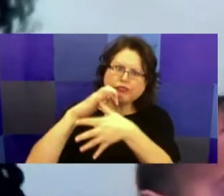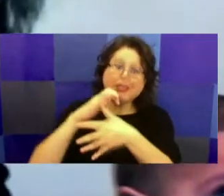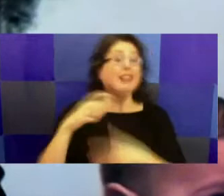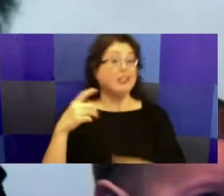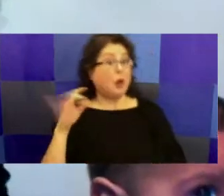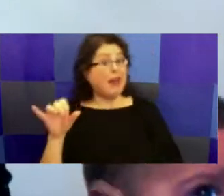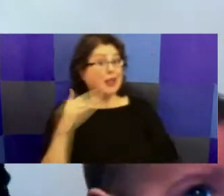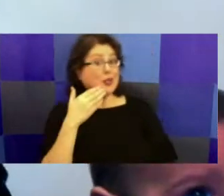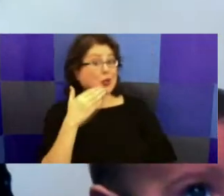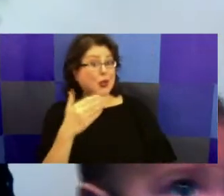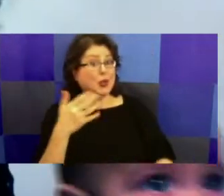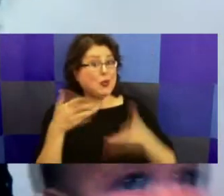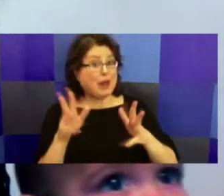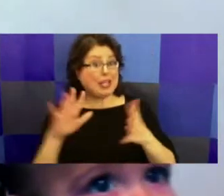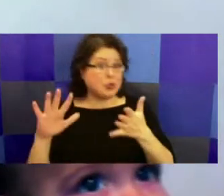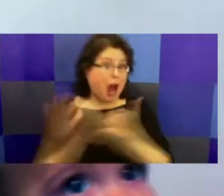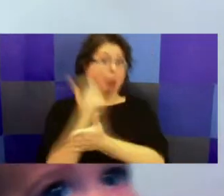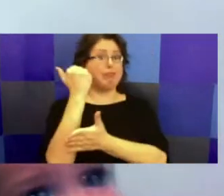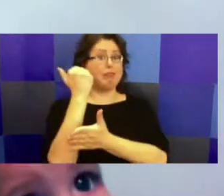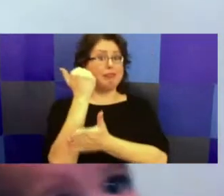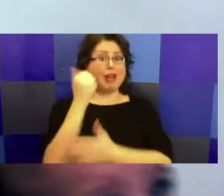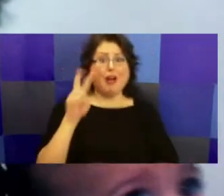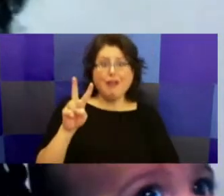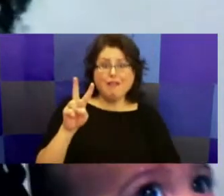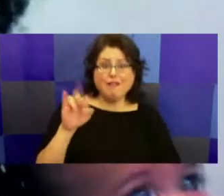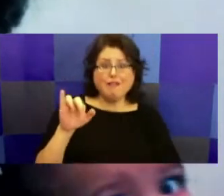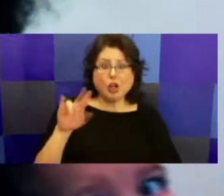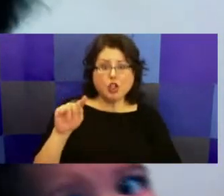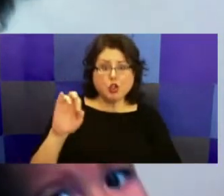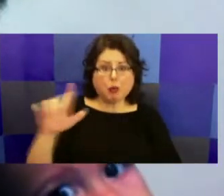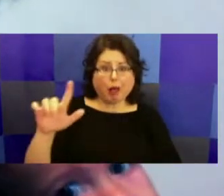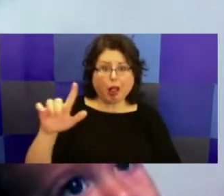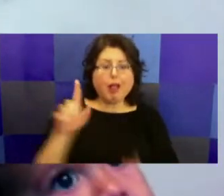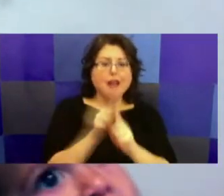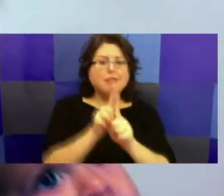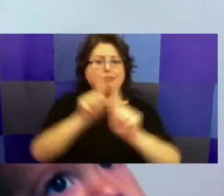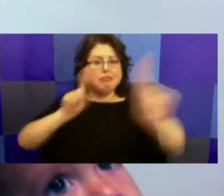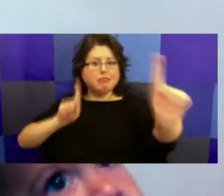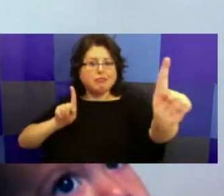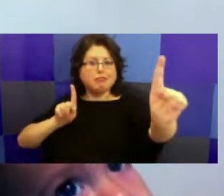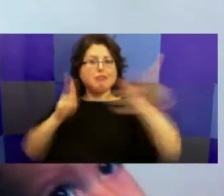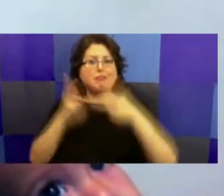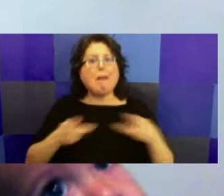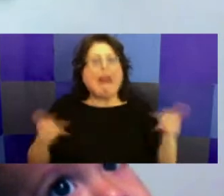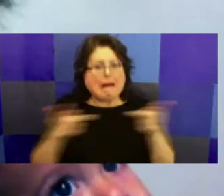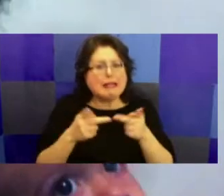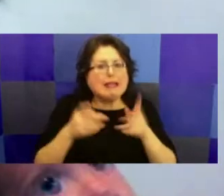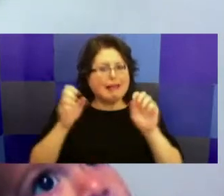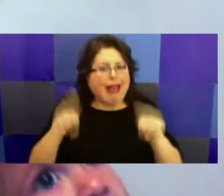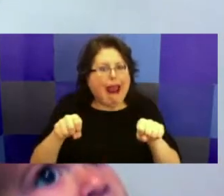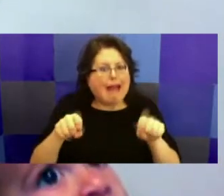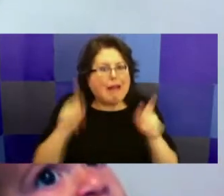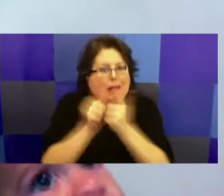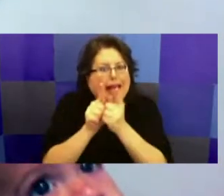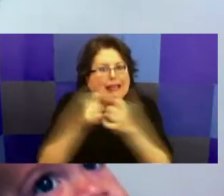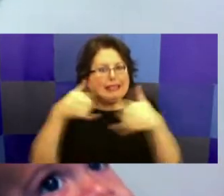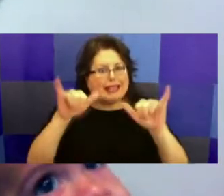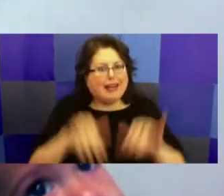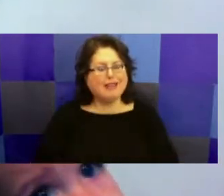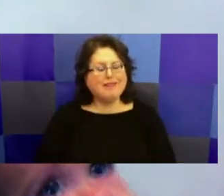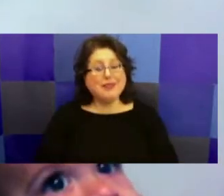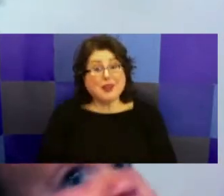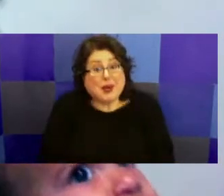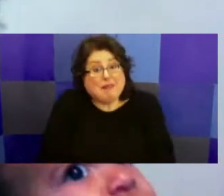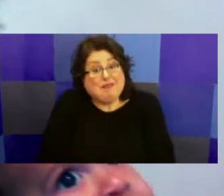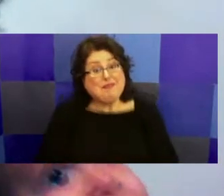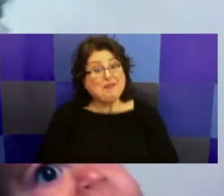take advantage of the virtual space and the physically distant space. So, you know, that's really as a